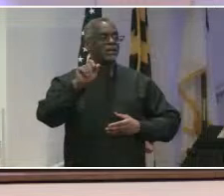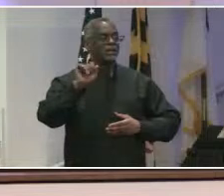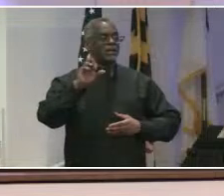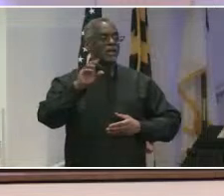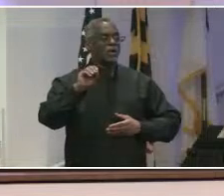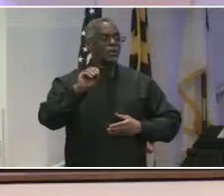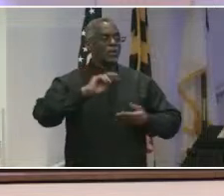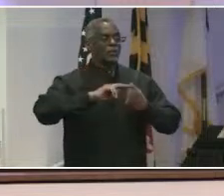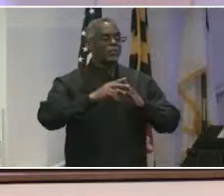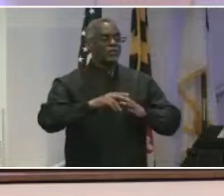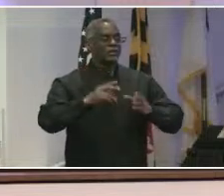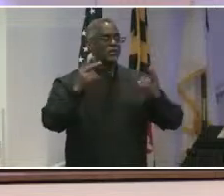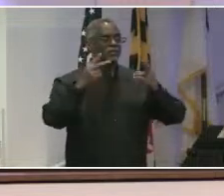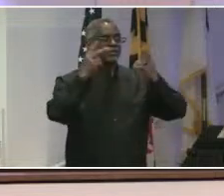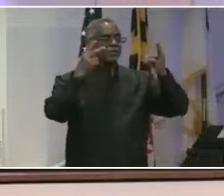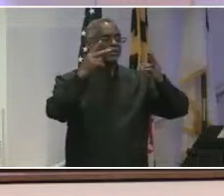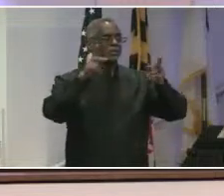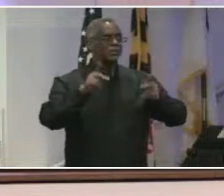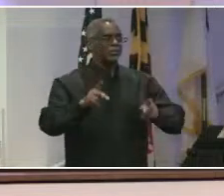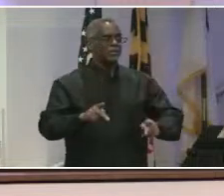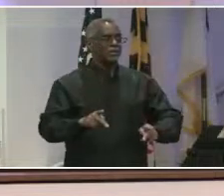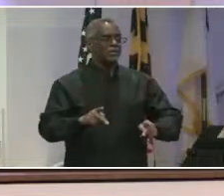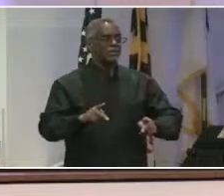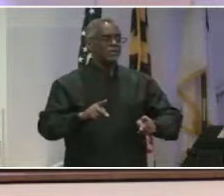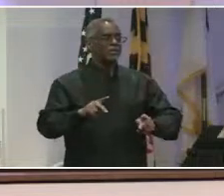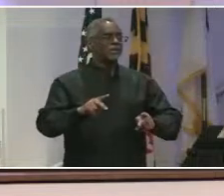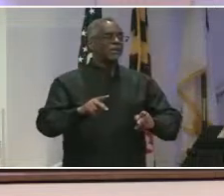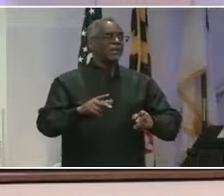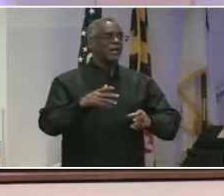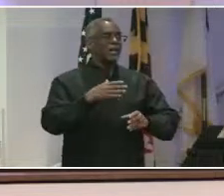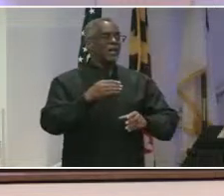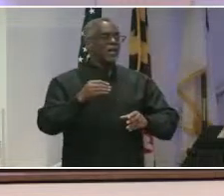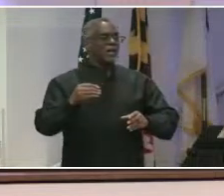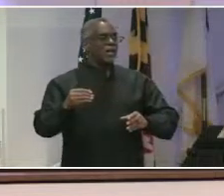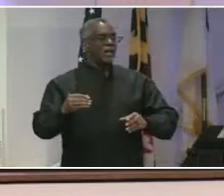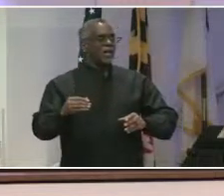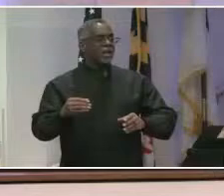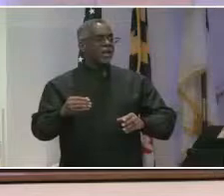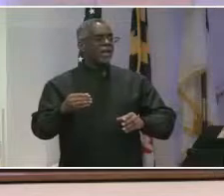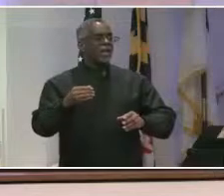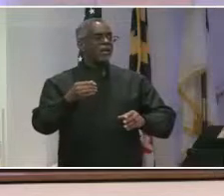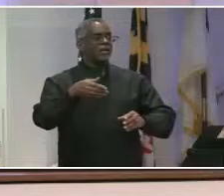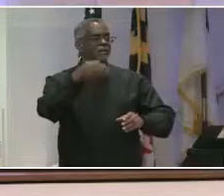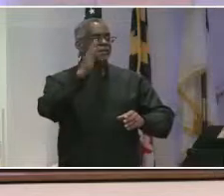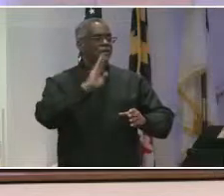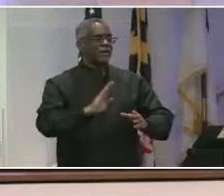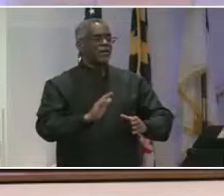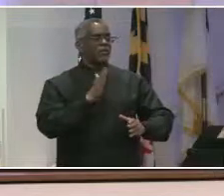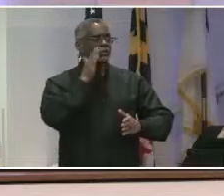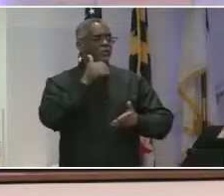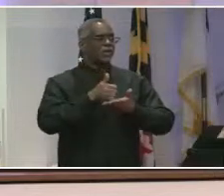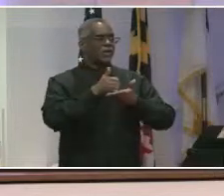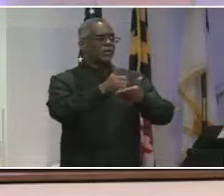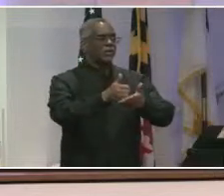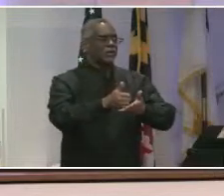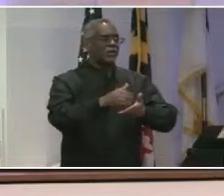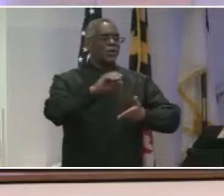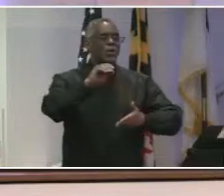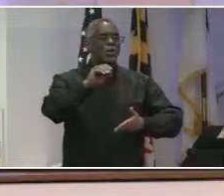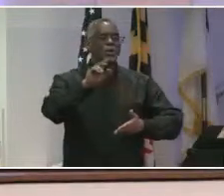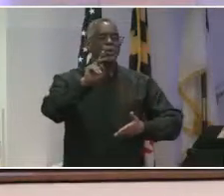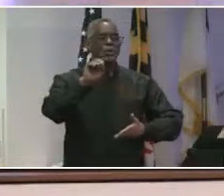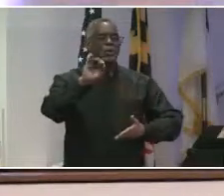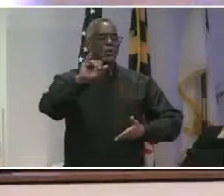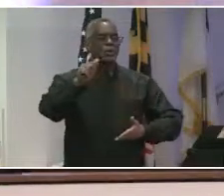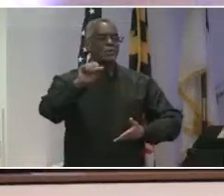one. Dogeobosalume means come and see what the Lord has done for me. Okoje means king, and Lux means light.